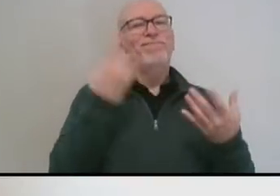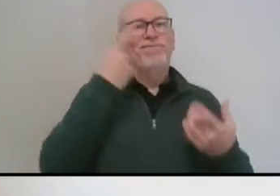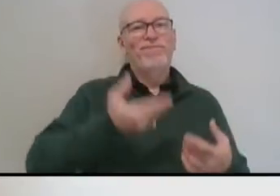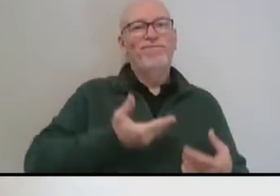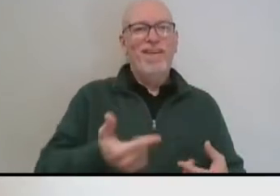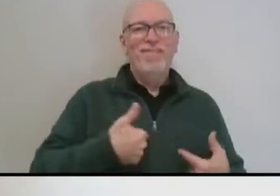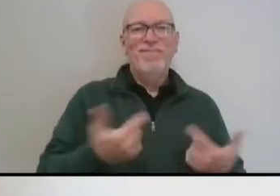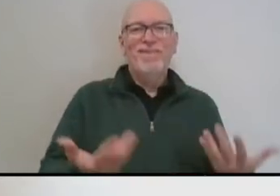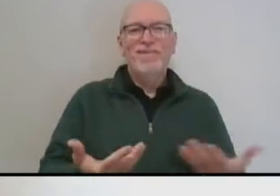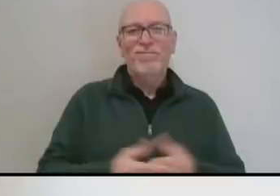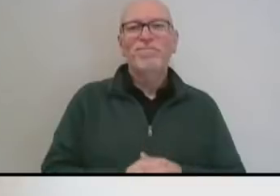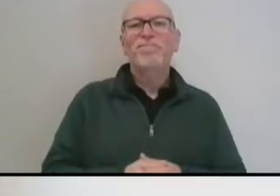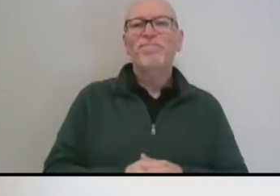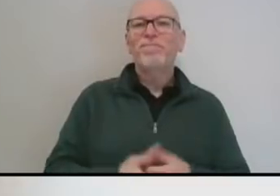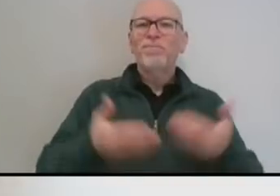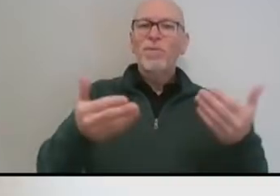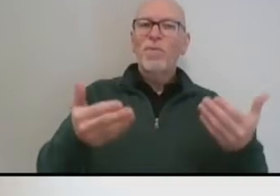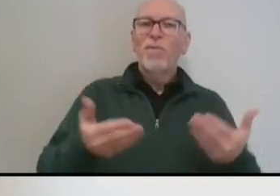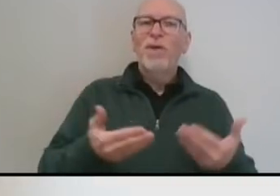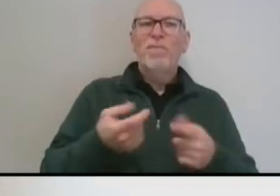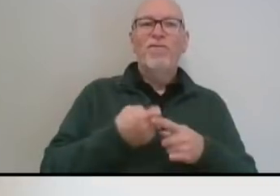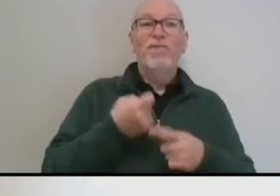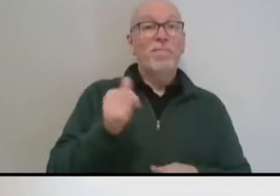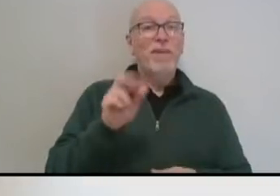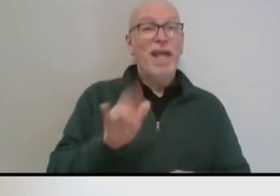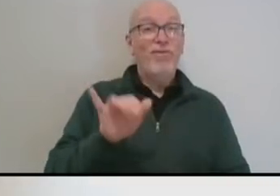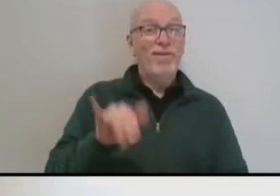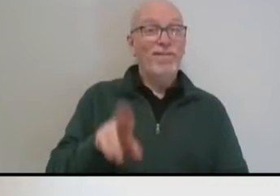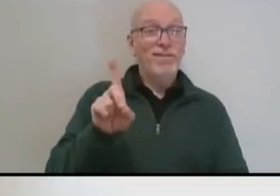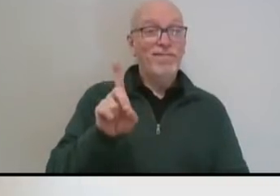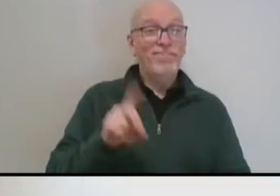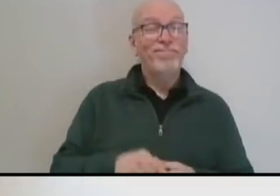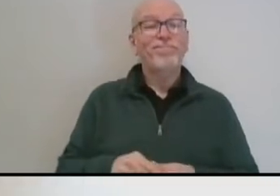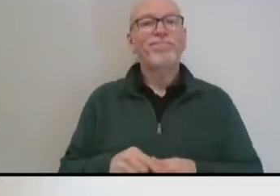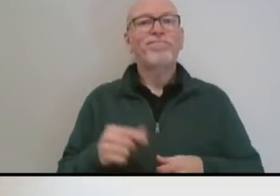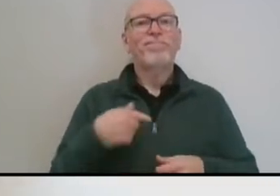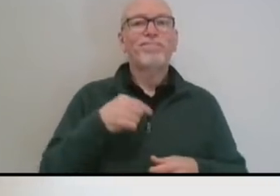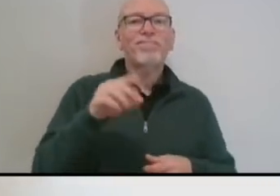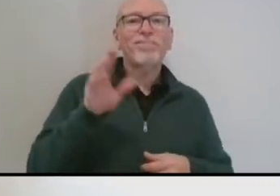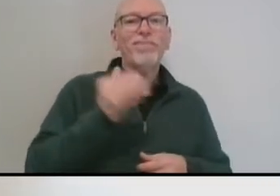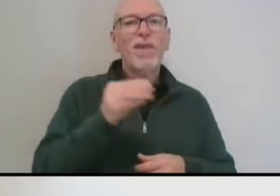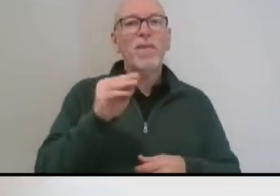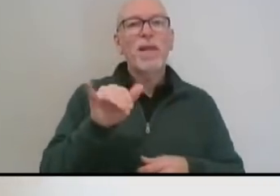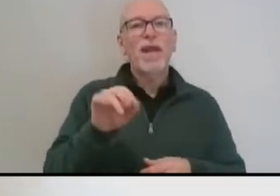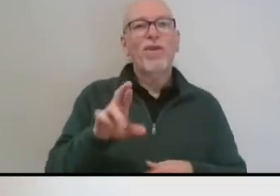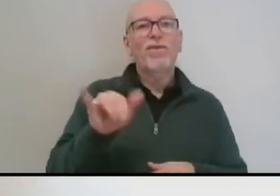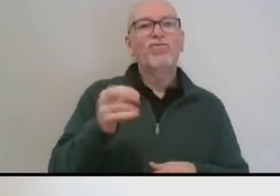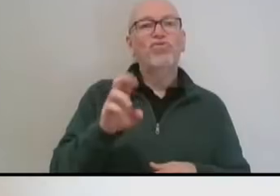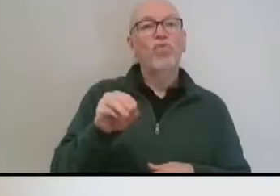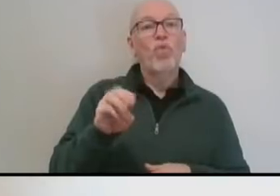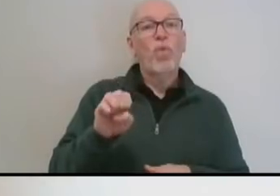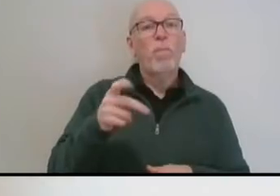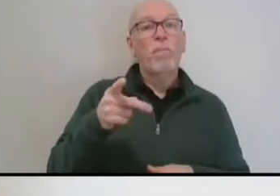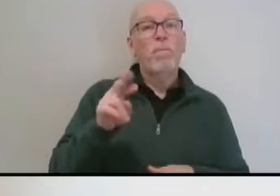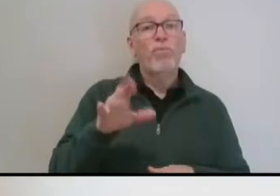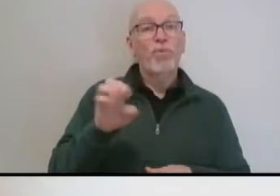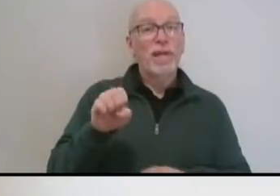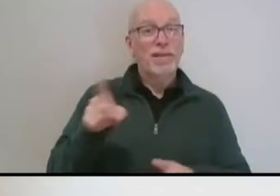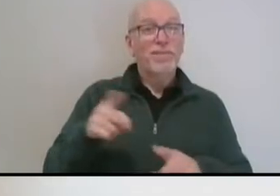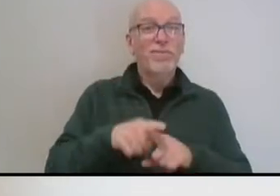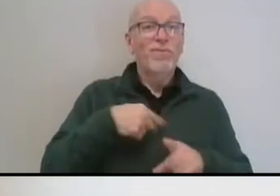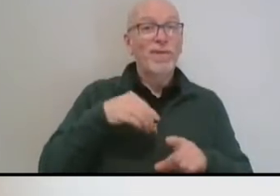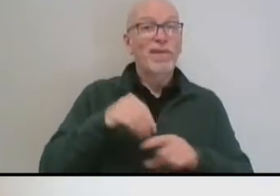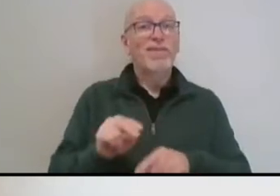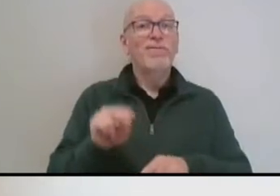here. Welcome from Gary, Indiana. Our Mayor Jerome Prince, as Gary, Indiana is nestled in the